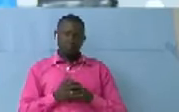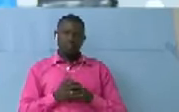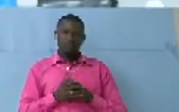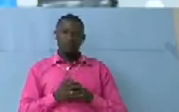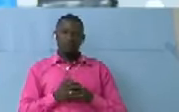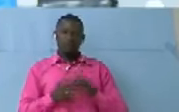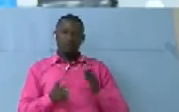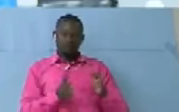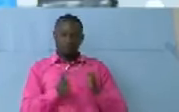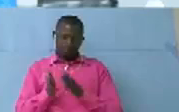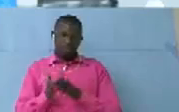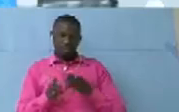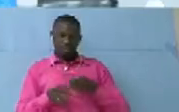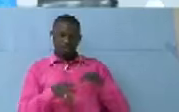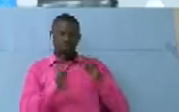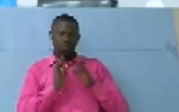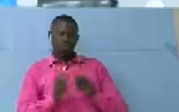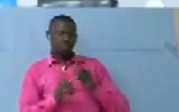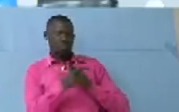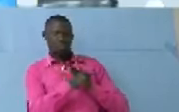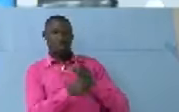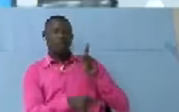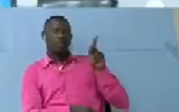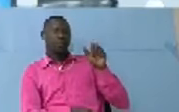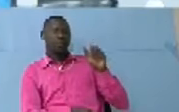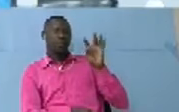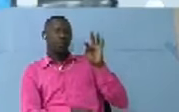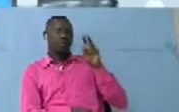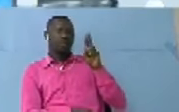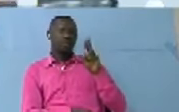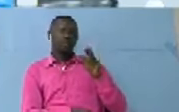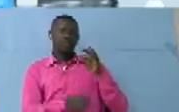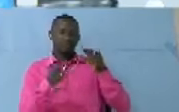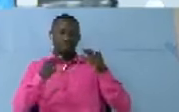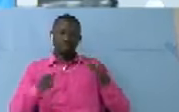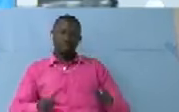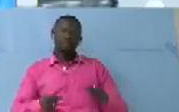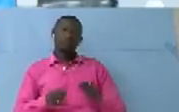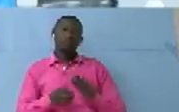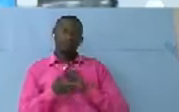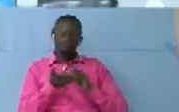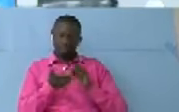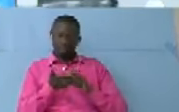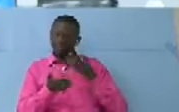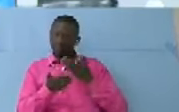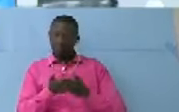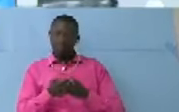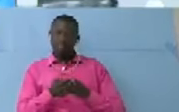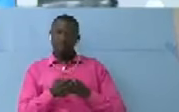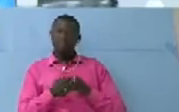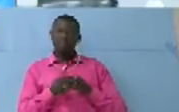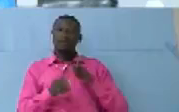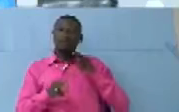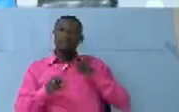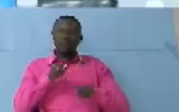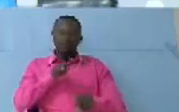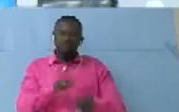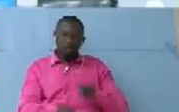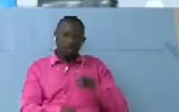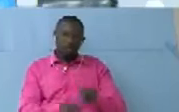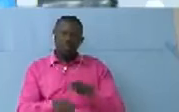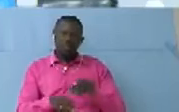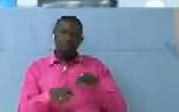kafu statement ota. They took kafu statement. So duma wai si bajabam fana ni statement ota kam. At downstairs